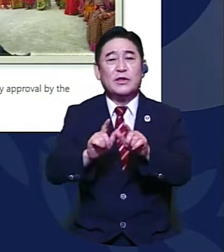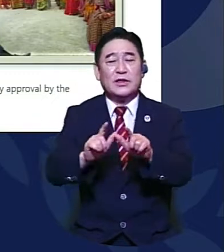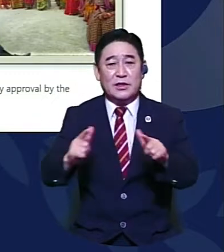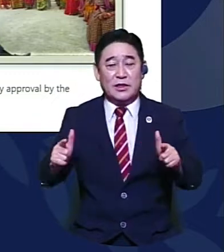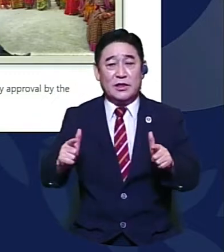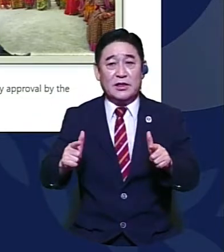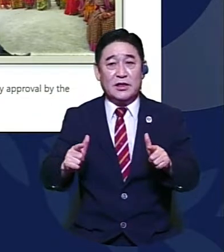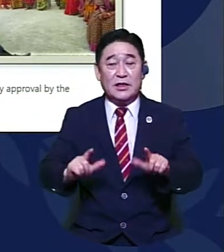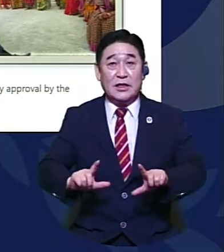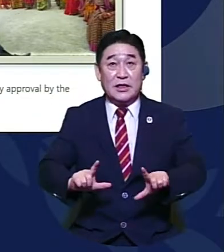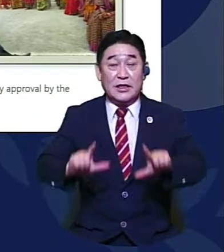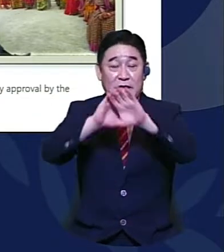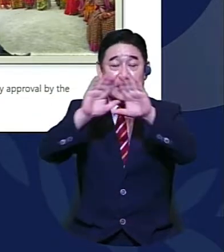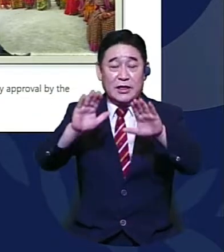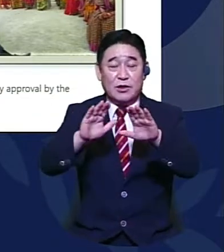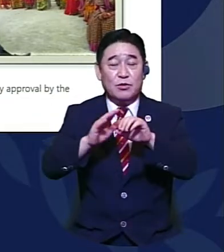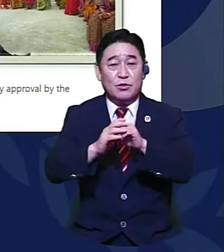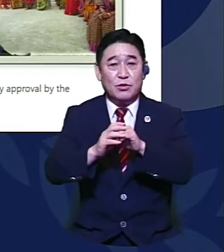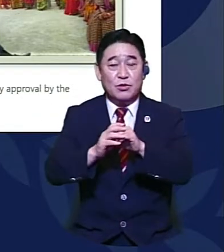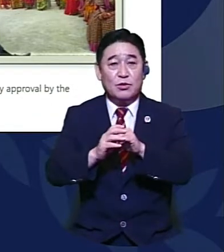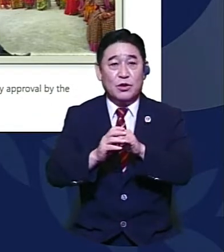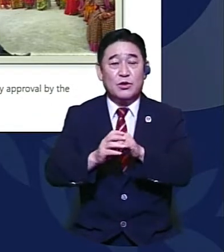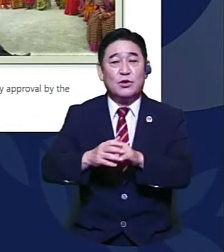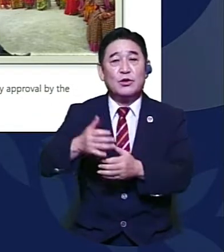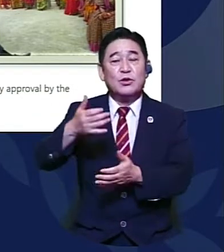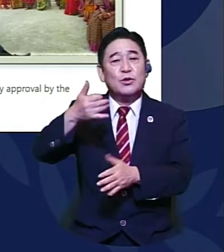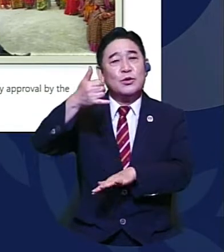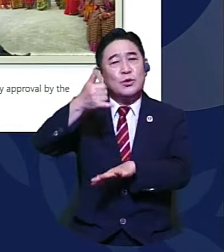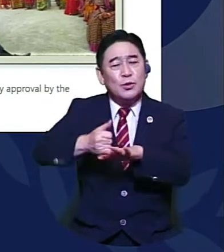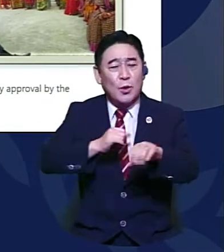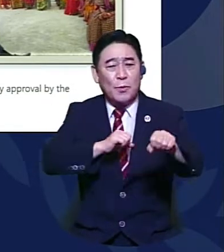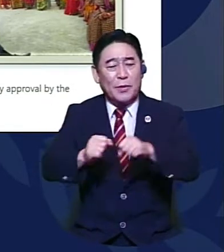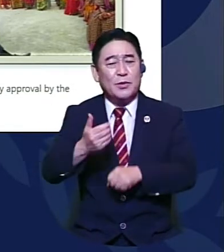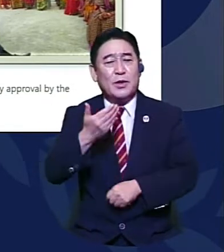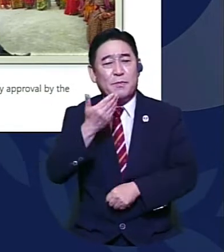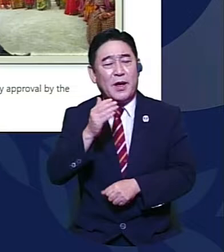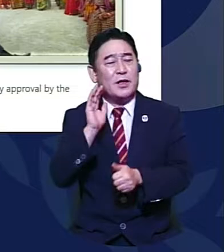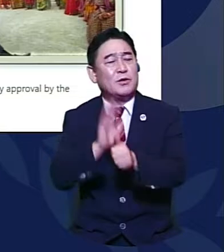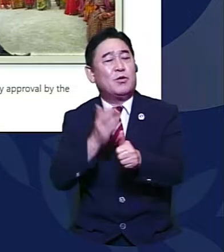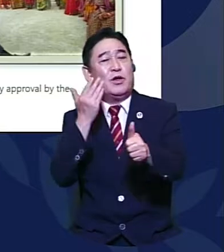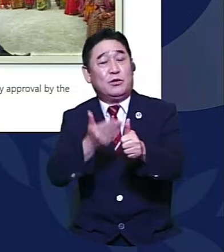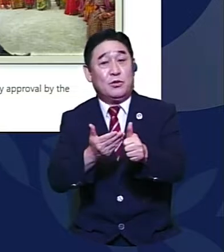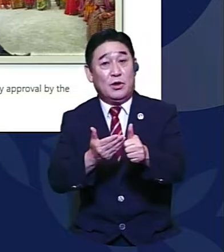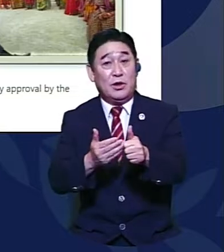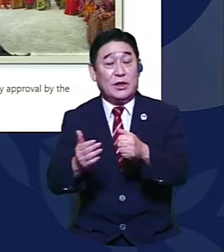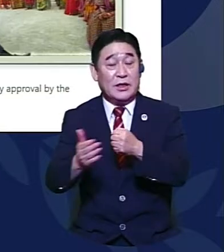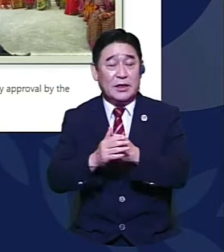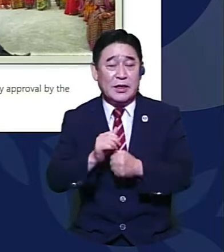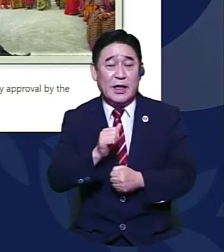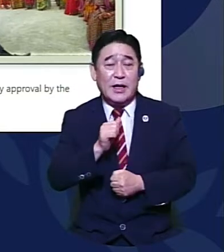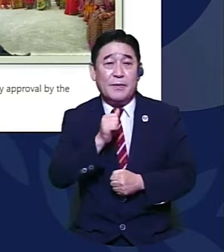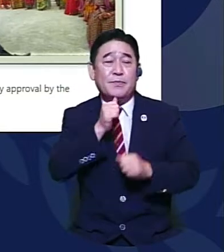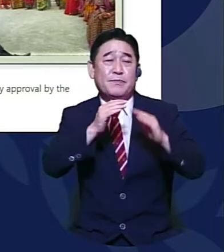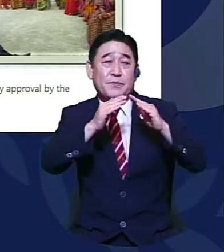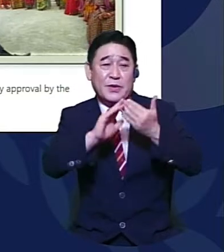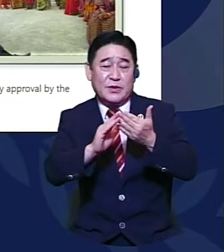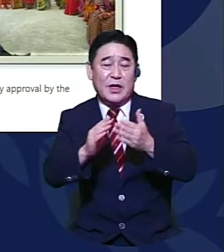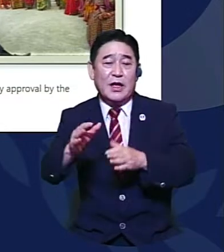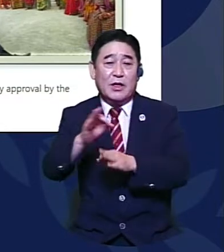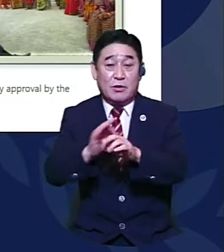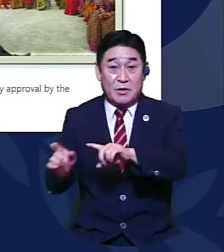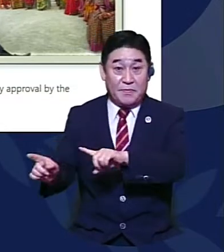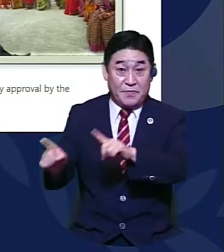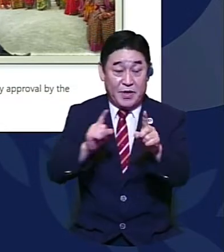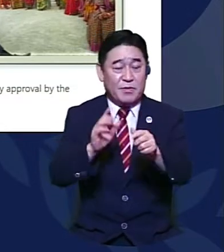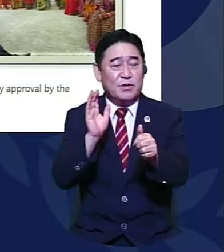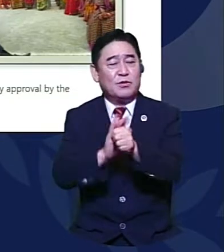climate-smart agriculture in the Terai, combining recovery for poor people displaced through COVID with increasing